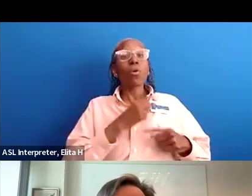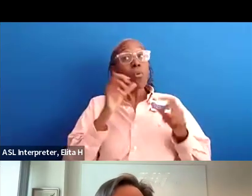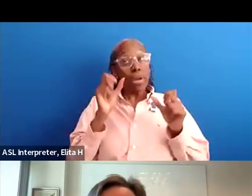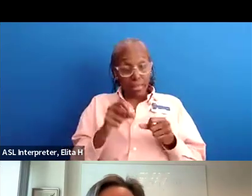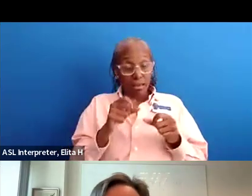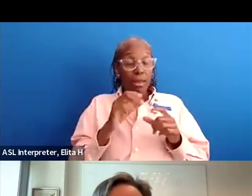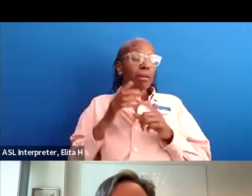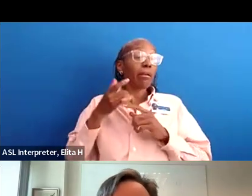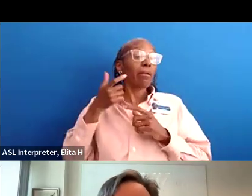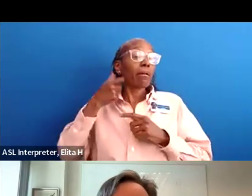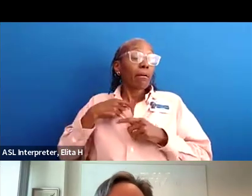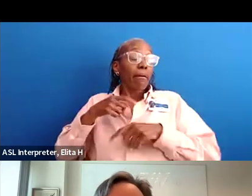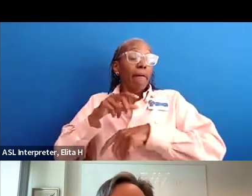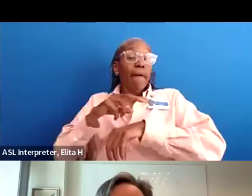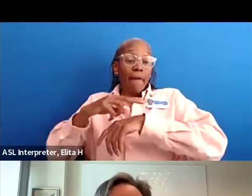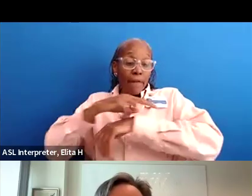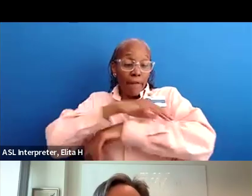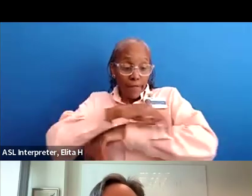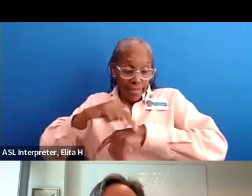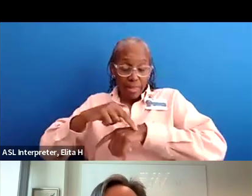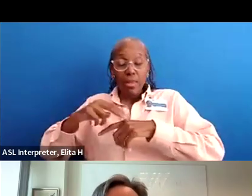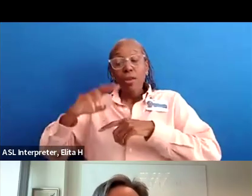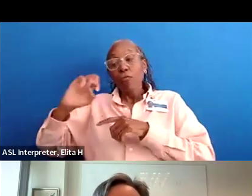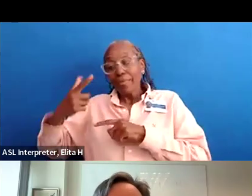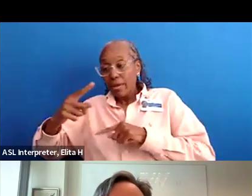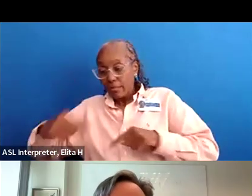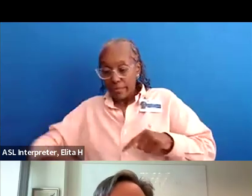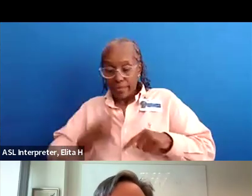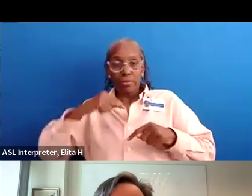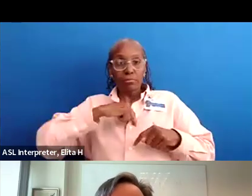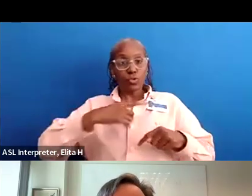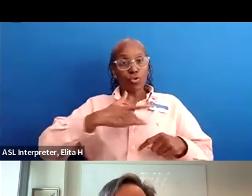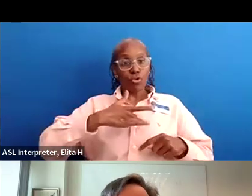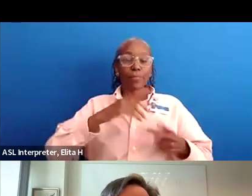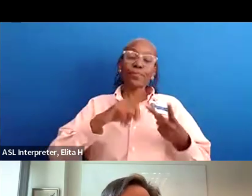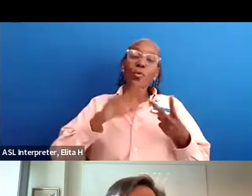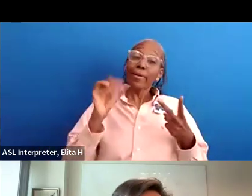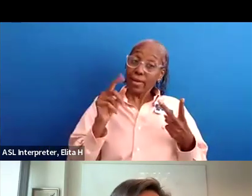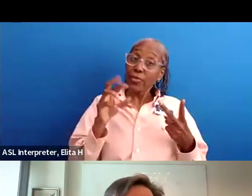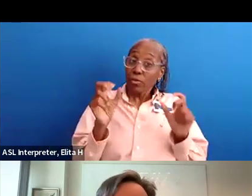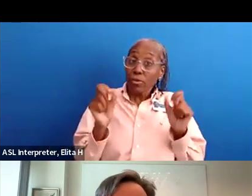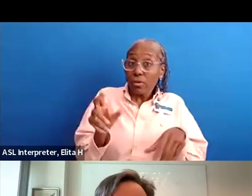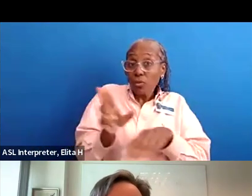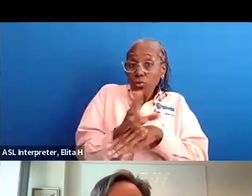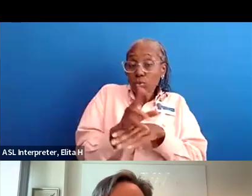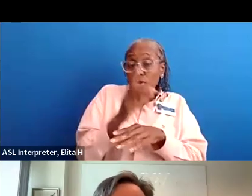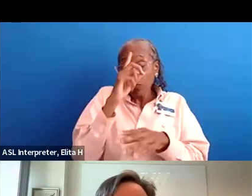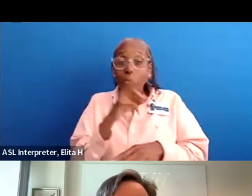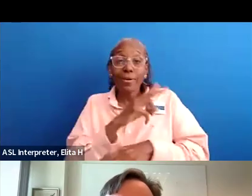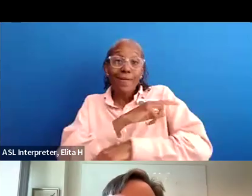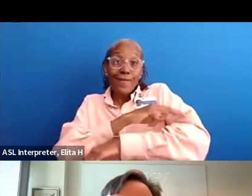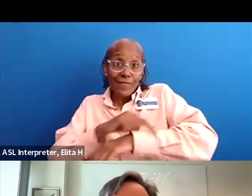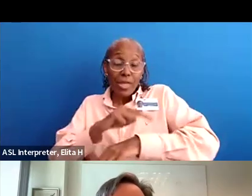either the, well, usually into the leg, up into the heart. Similarly, a catheter can be placed in either a vein in